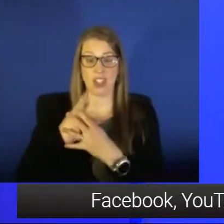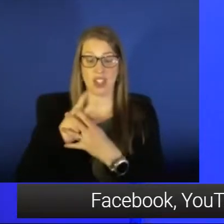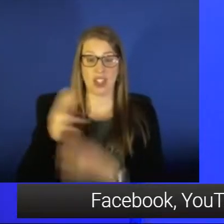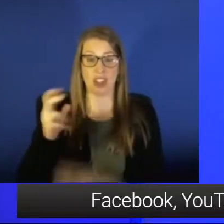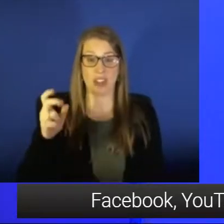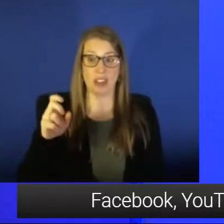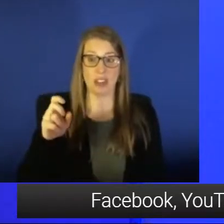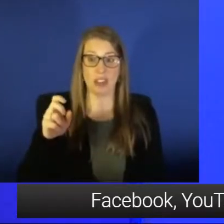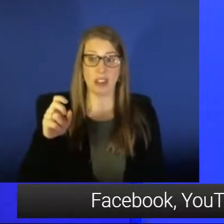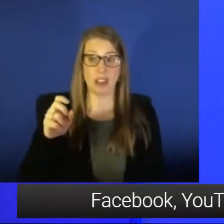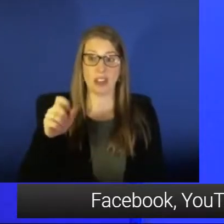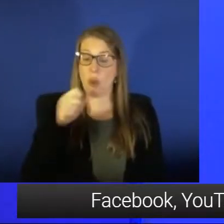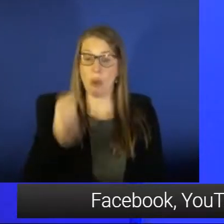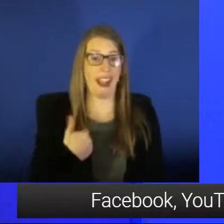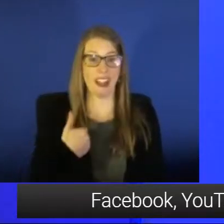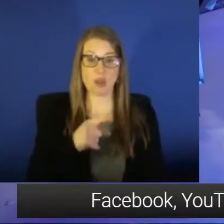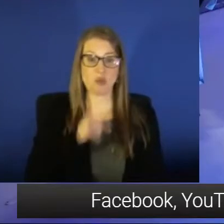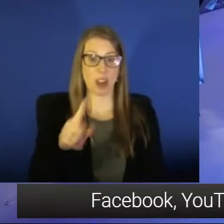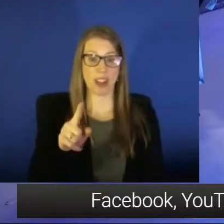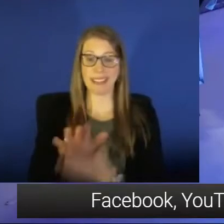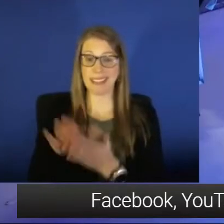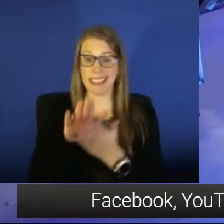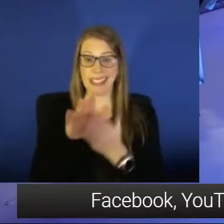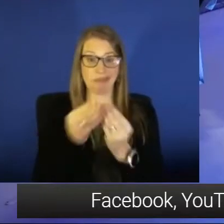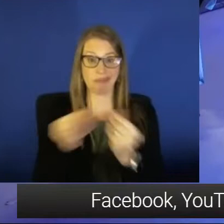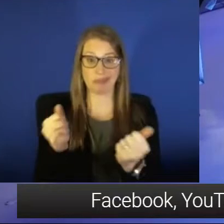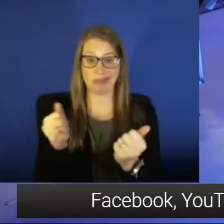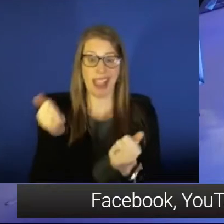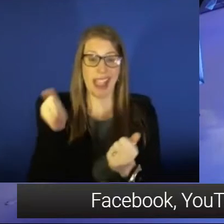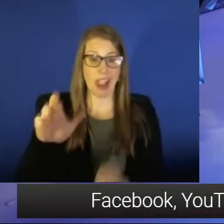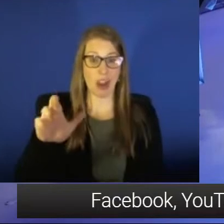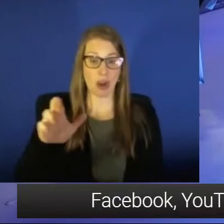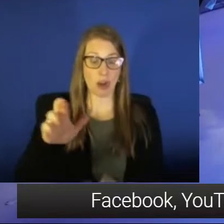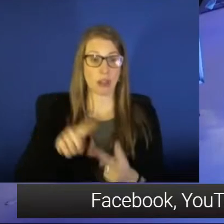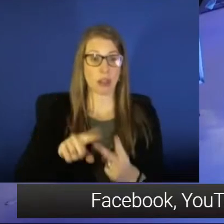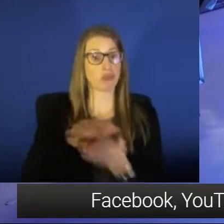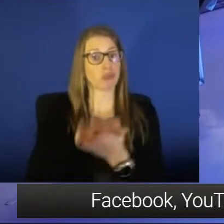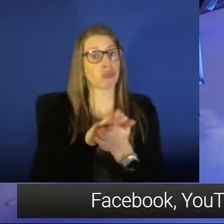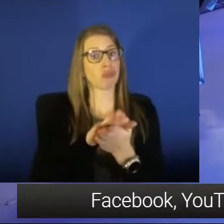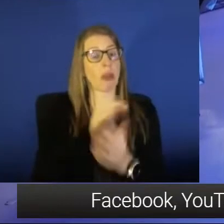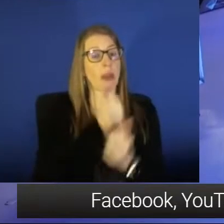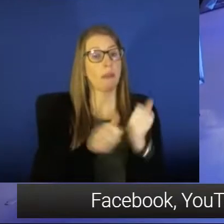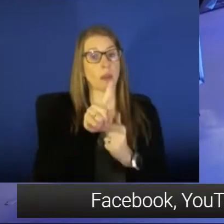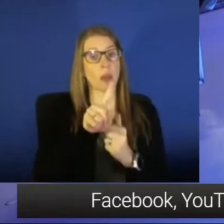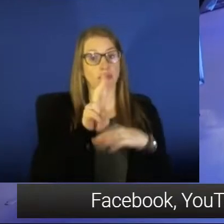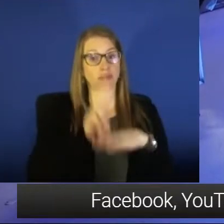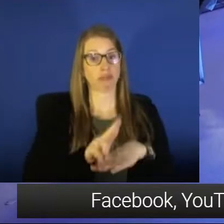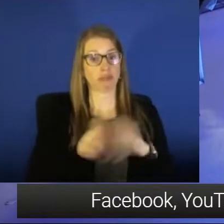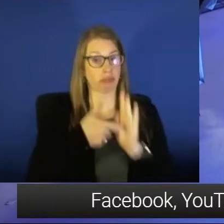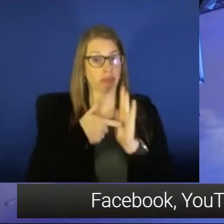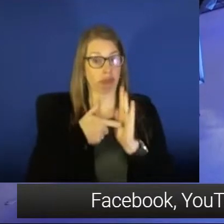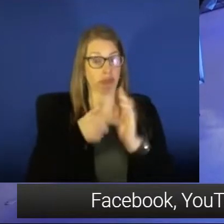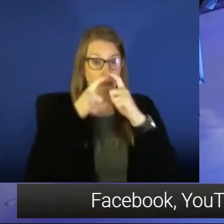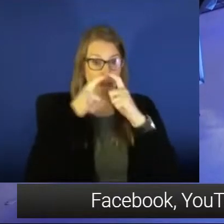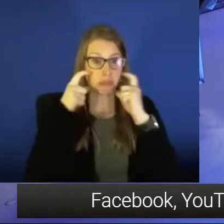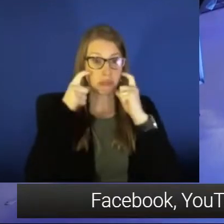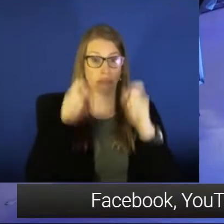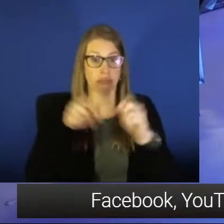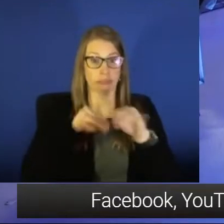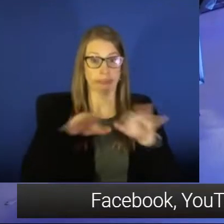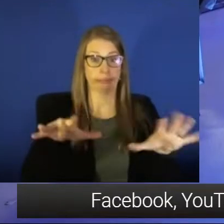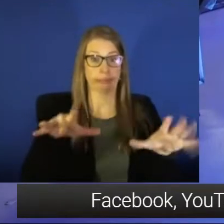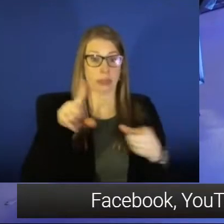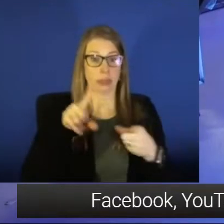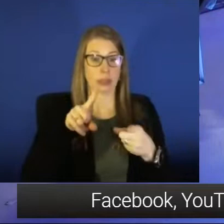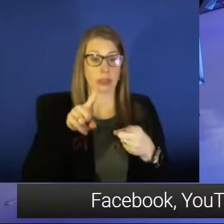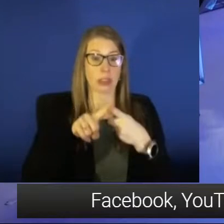really clean the air. So something's working because schools, everybody was required to mask, not a ton of outbreaks until they started coming off again. So